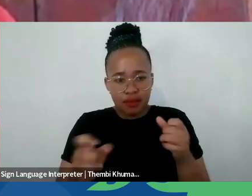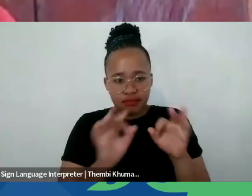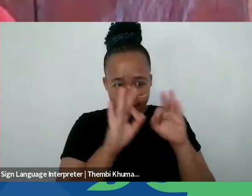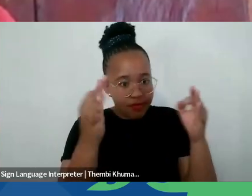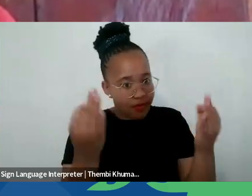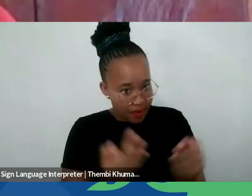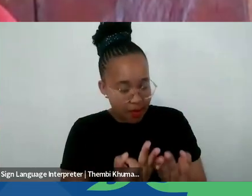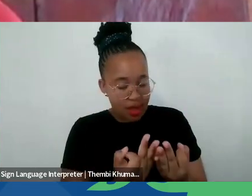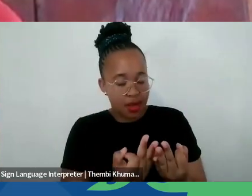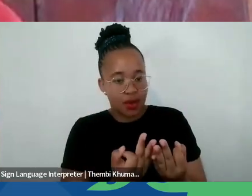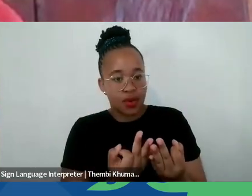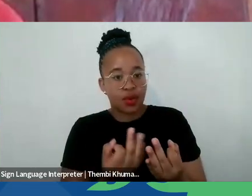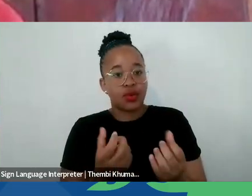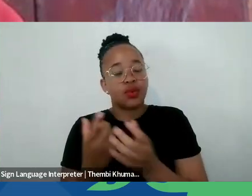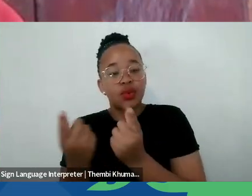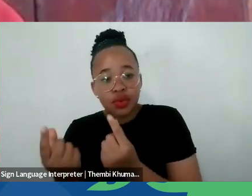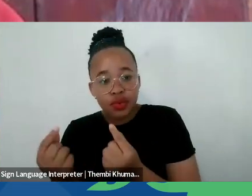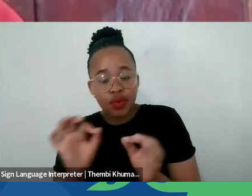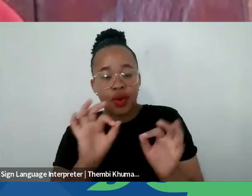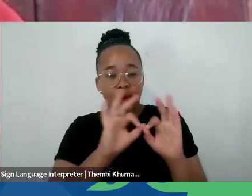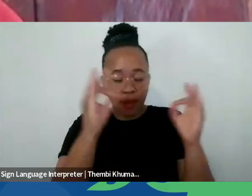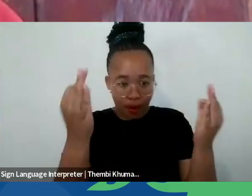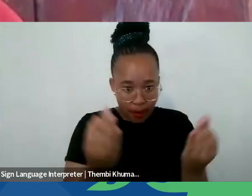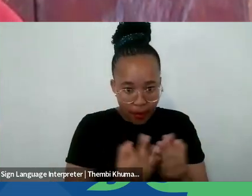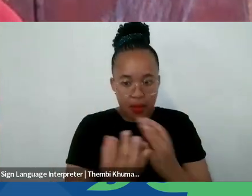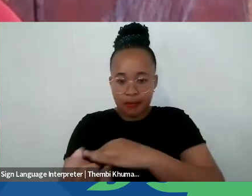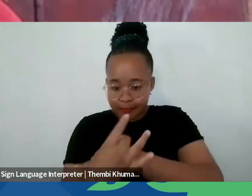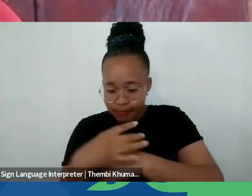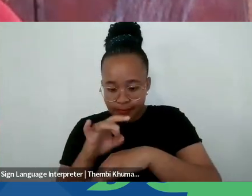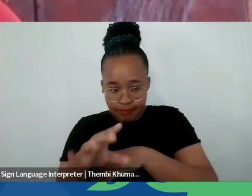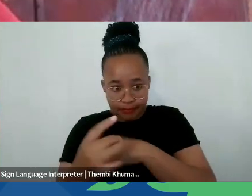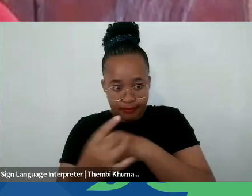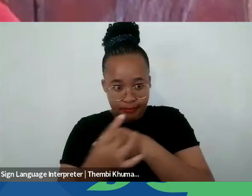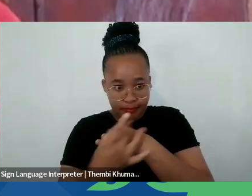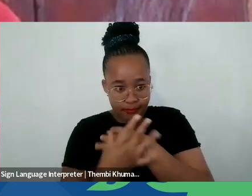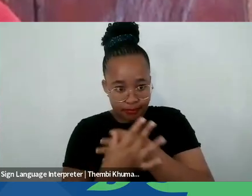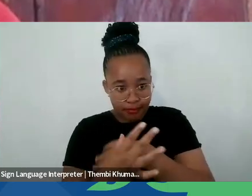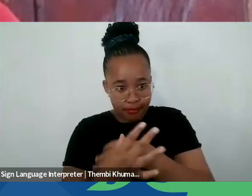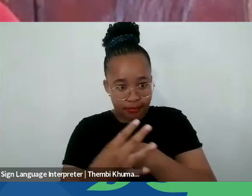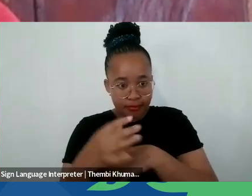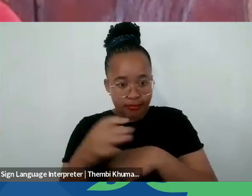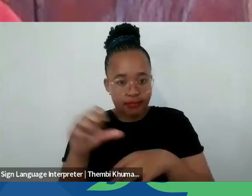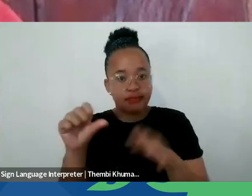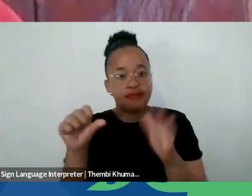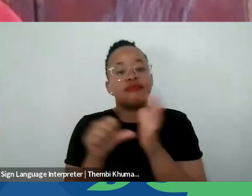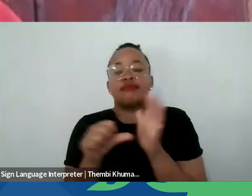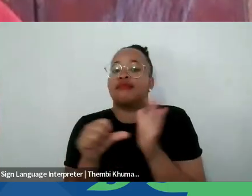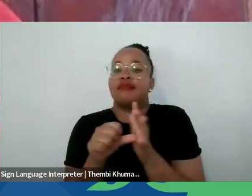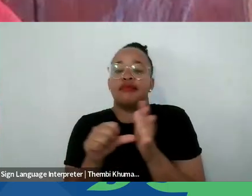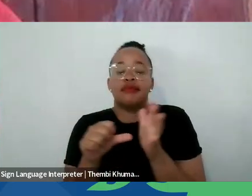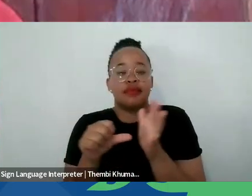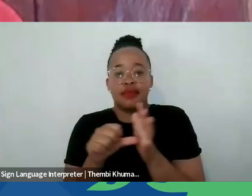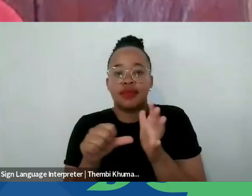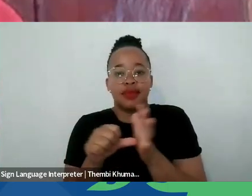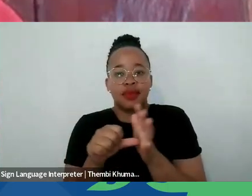affected people. One of the things is that mental health issues is